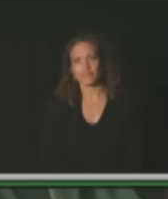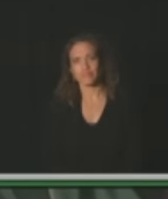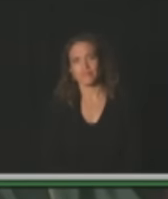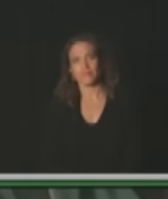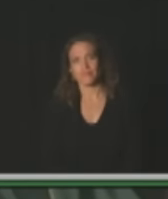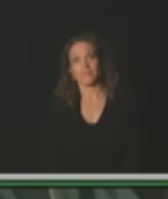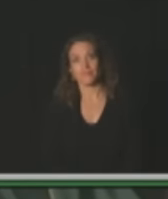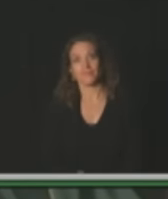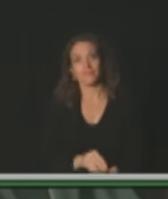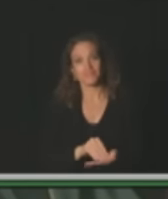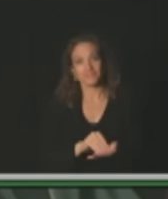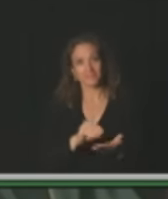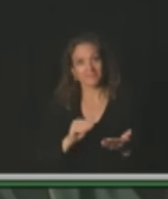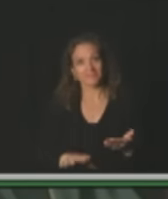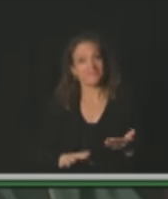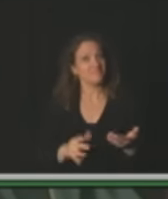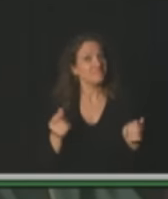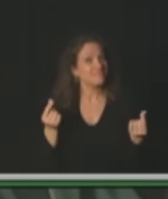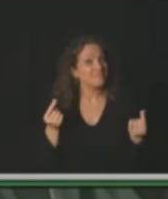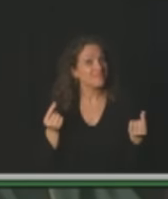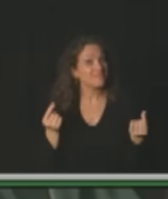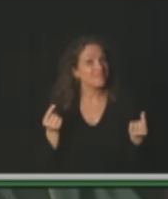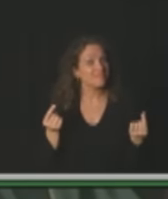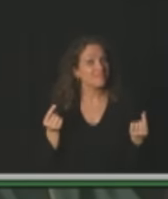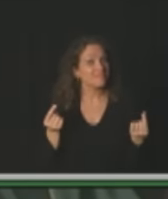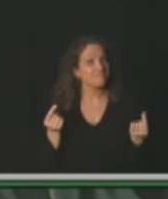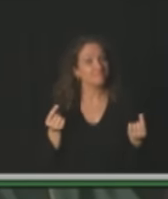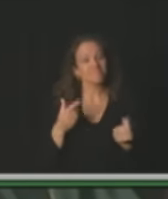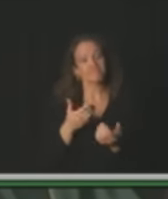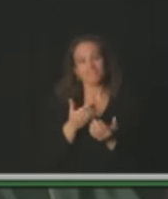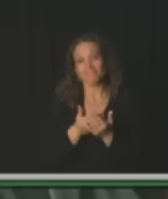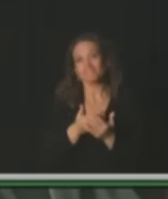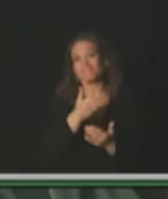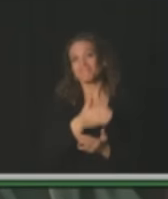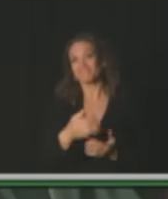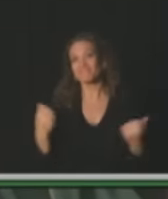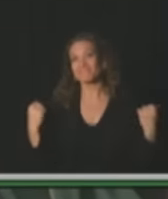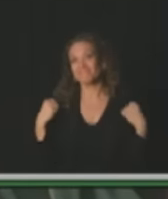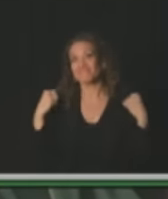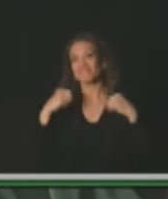And what did the students do? They bought her a coat.